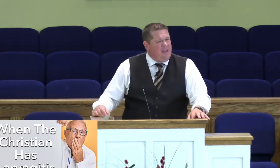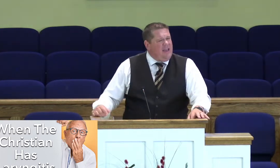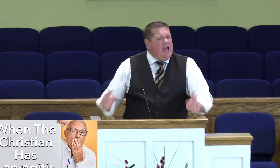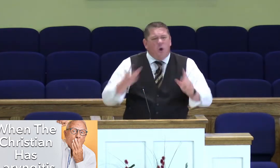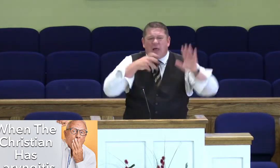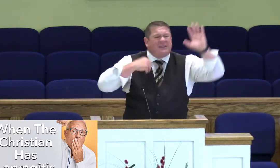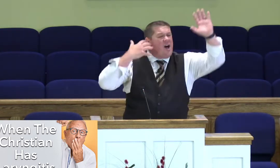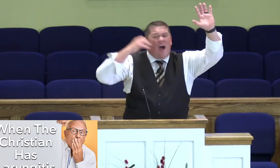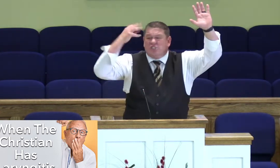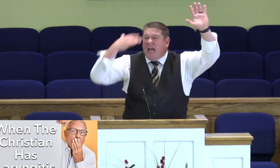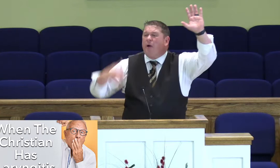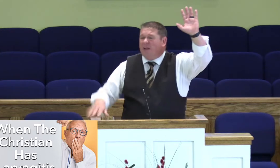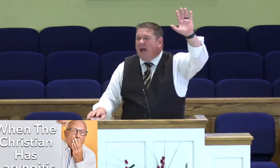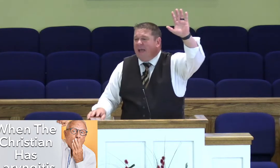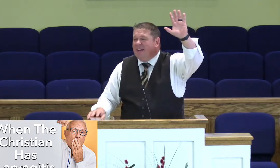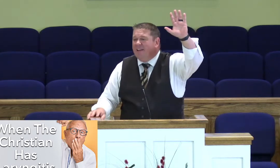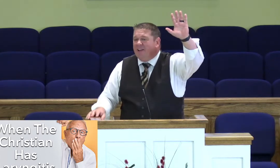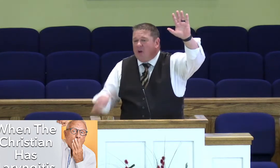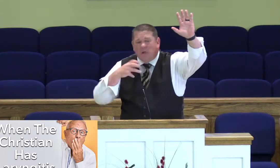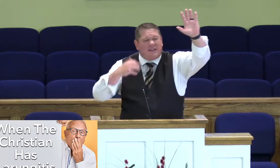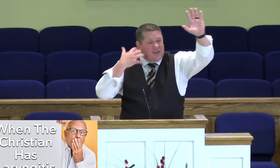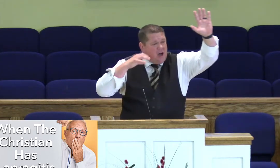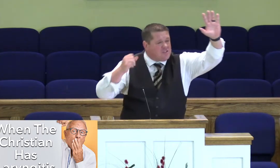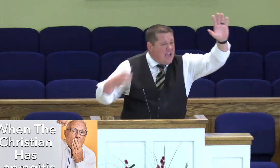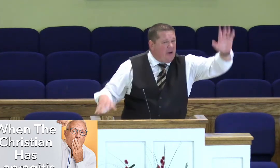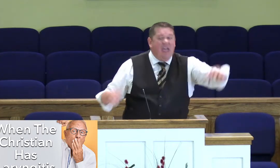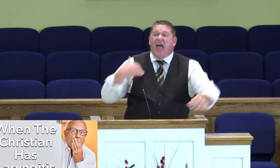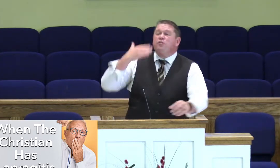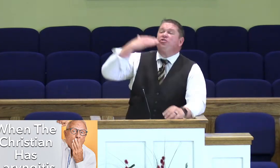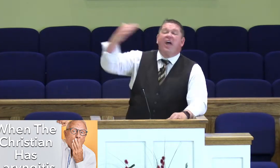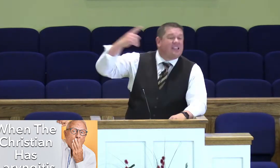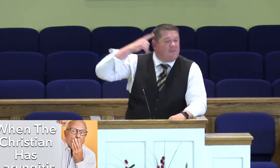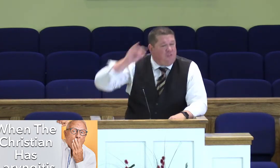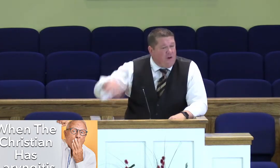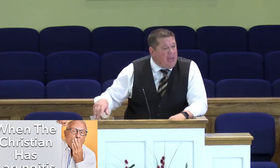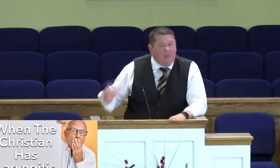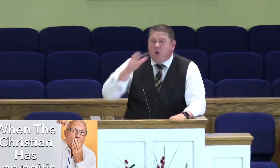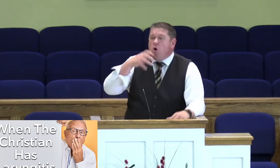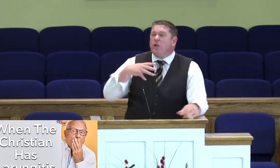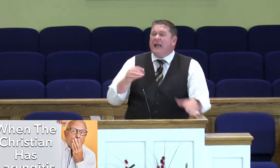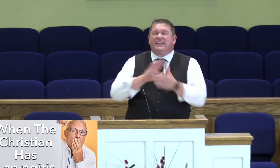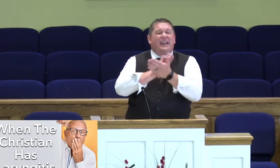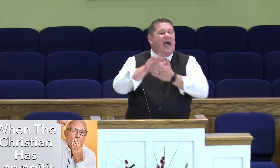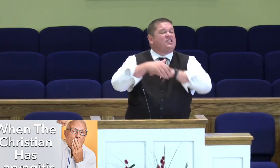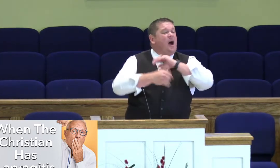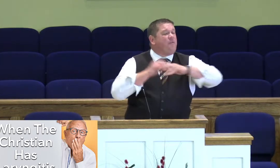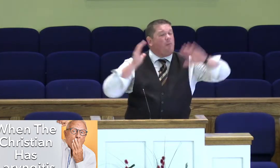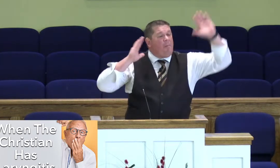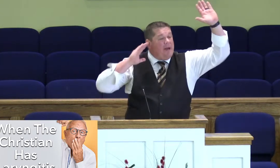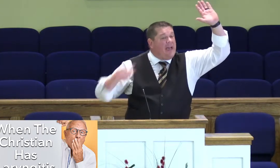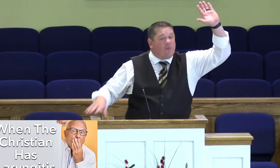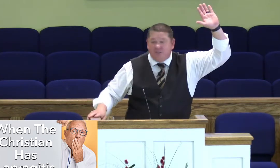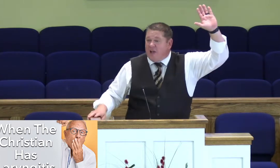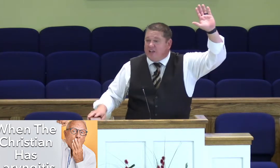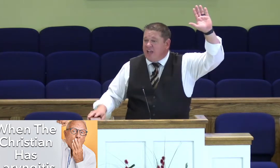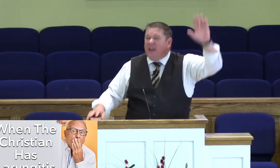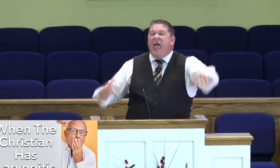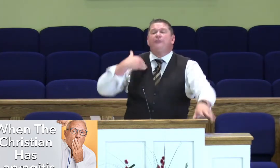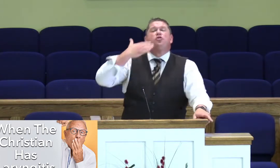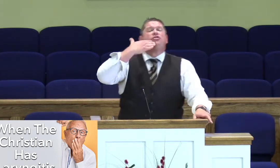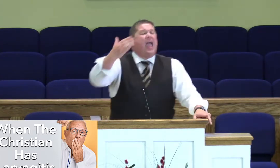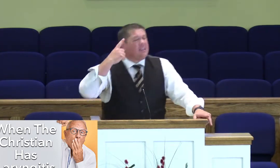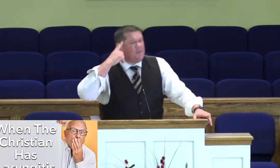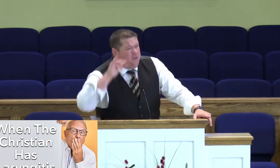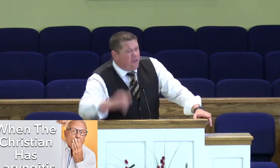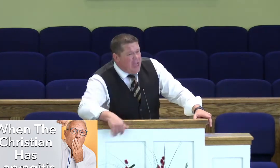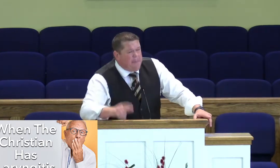them? Who likes a hot shower tonight? Who likes a hot shower? Have you thanked them for that? Who likes a nice, comfortable bed? Would you raise your hand?